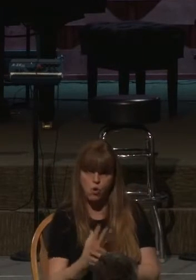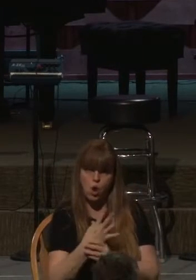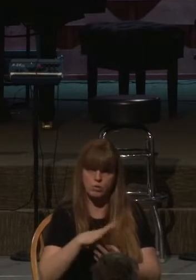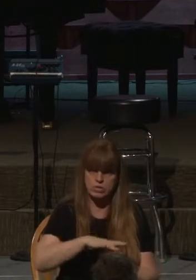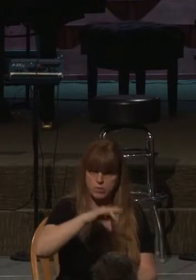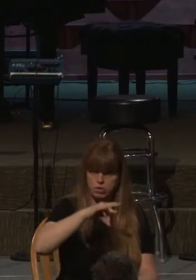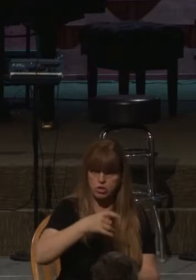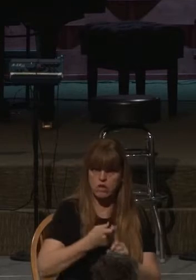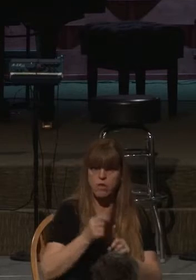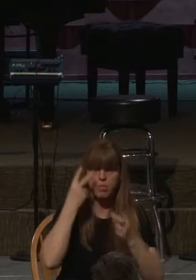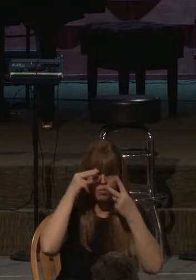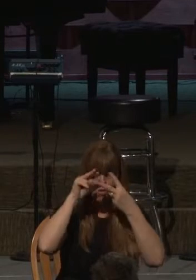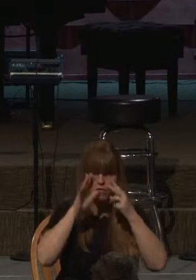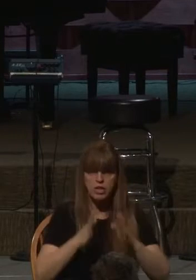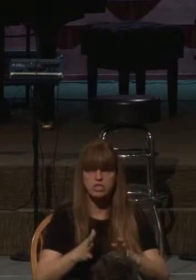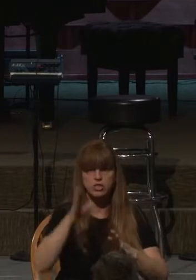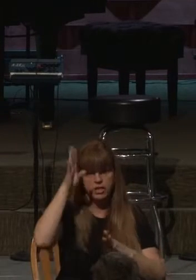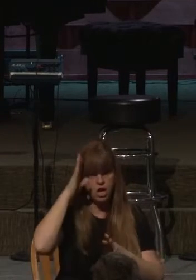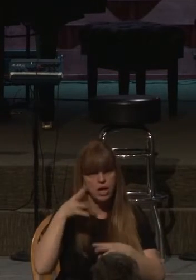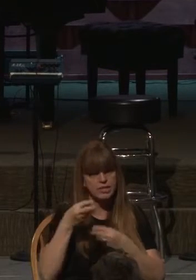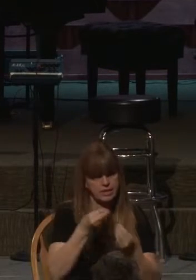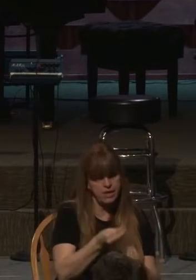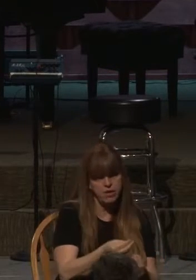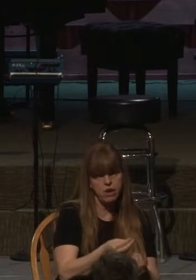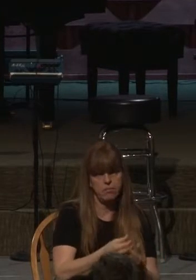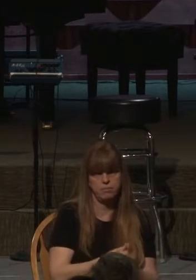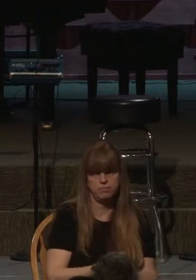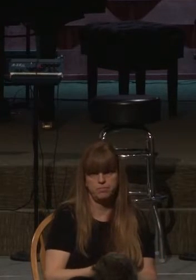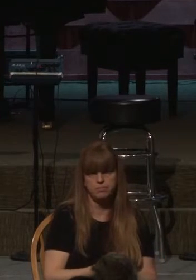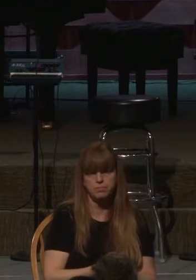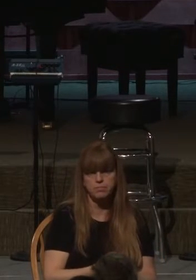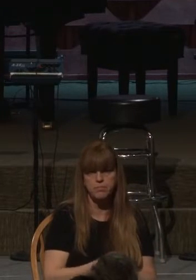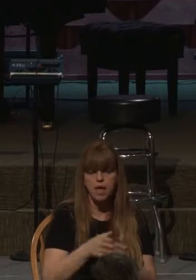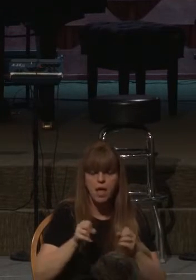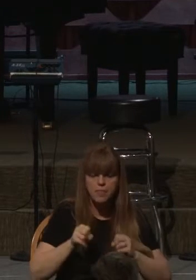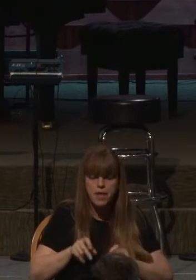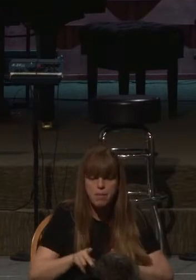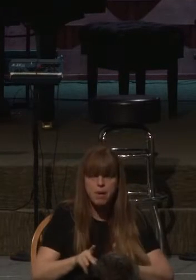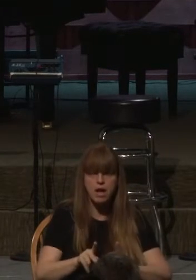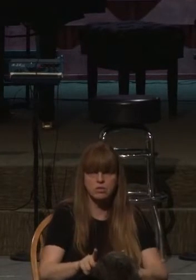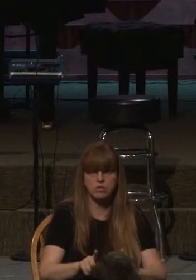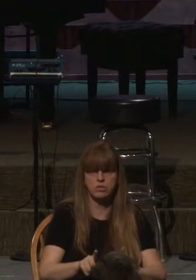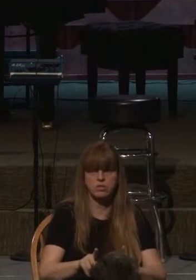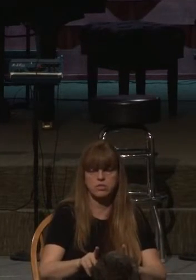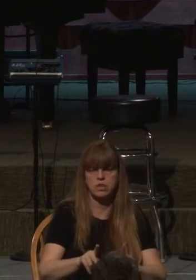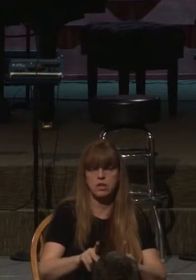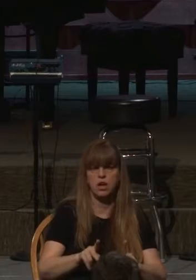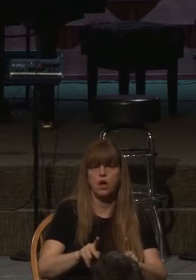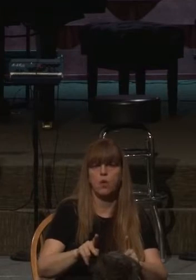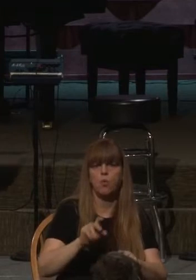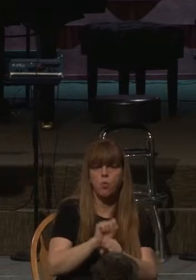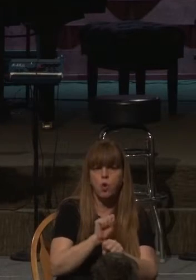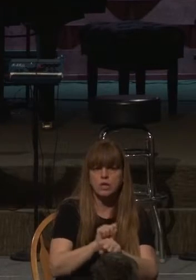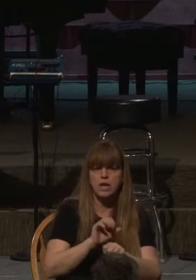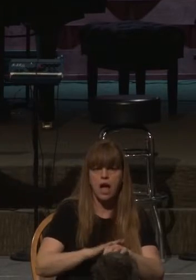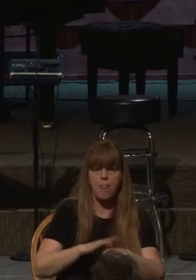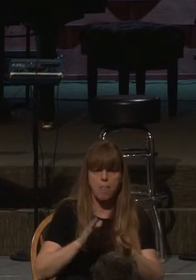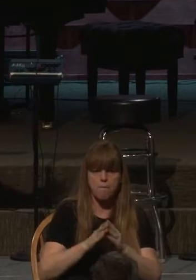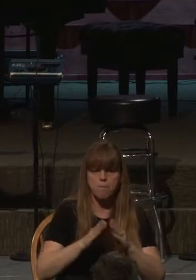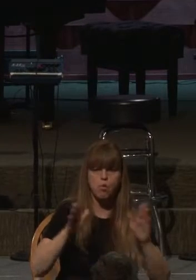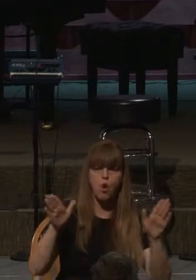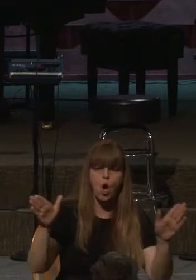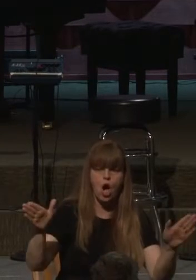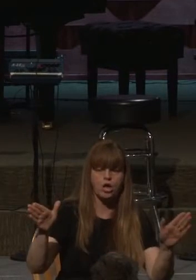the revelations that God had given to them. The apostles, in general form, worked on the broader